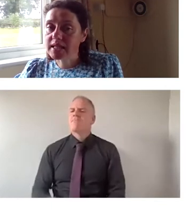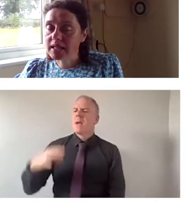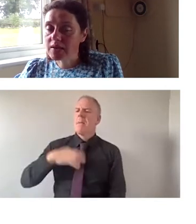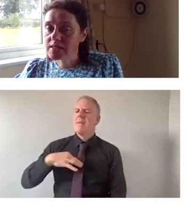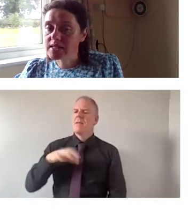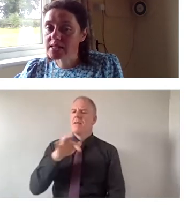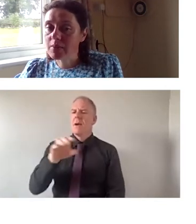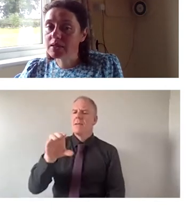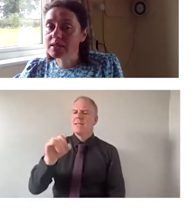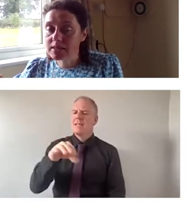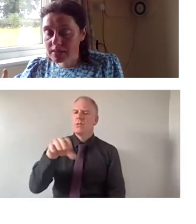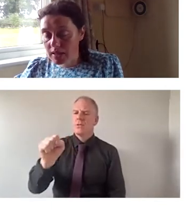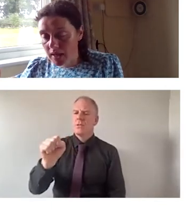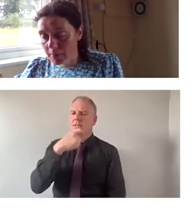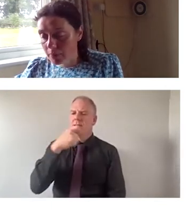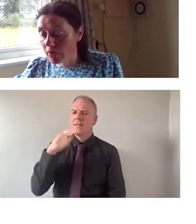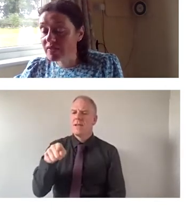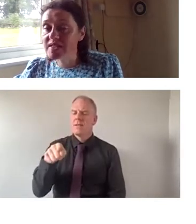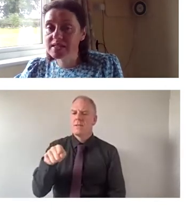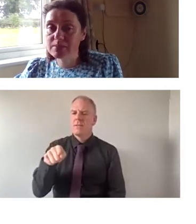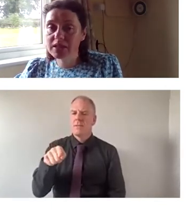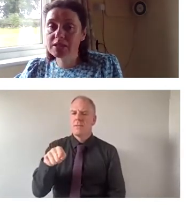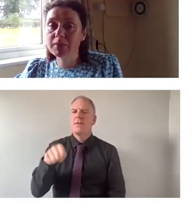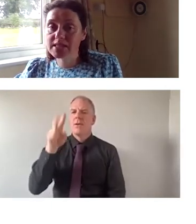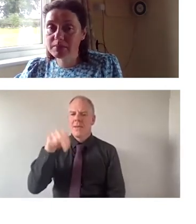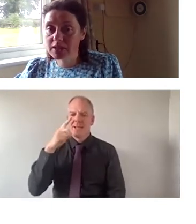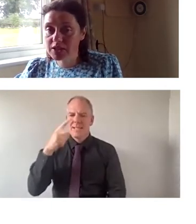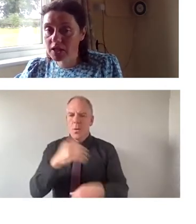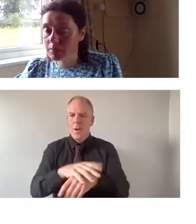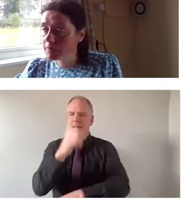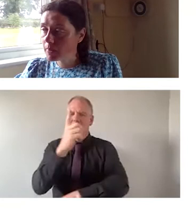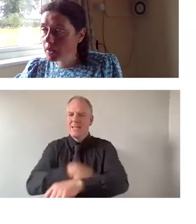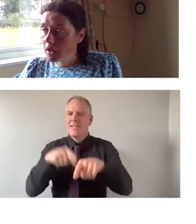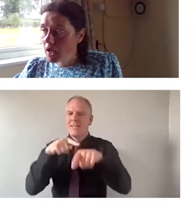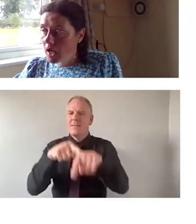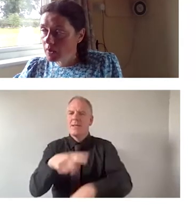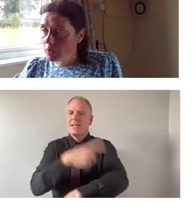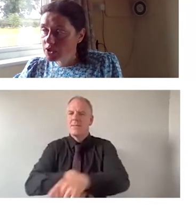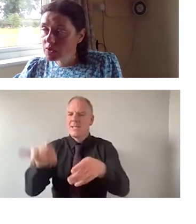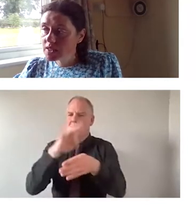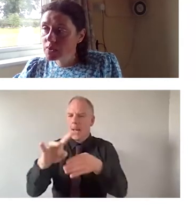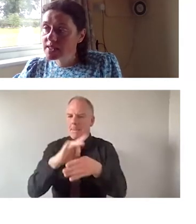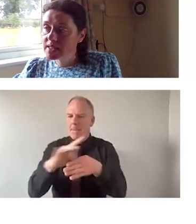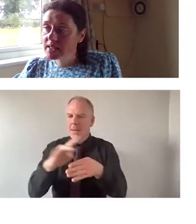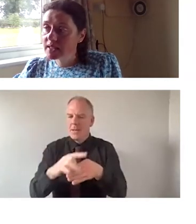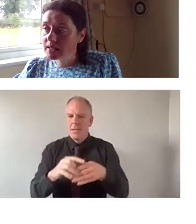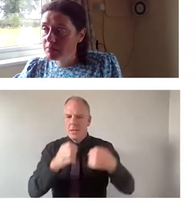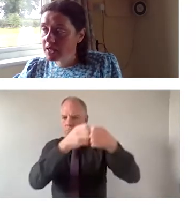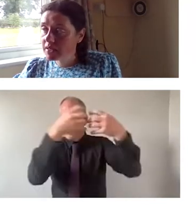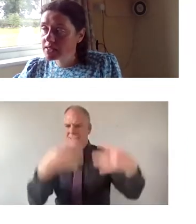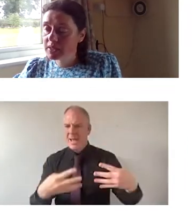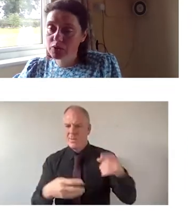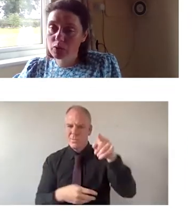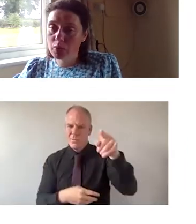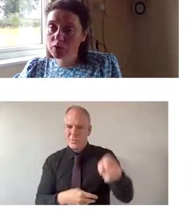data is that it allows us to examine the prevalence of disability by disability type. And when we do this, we can see that the